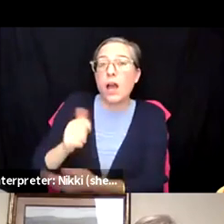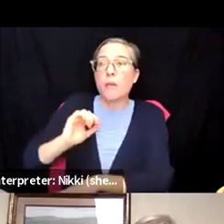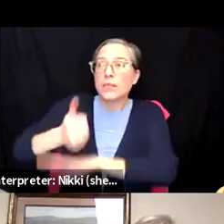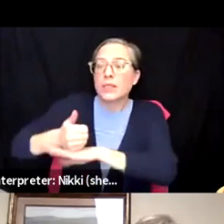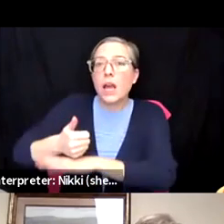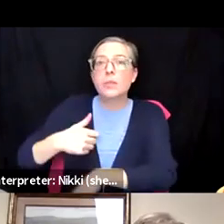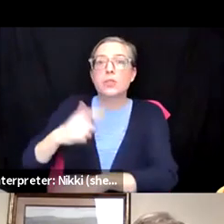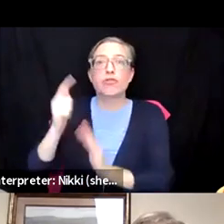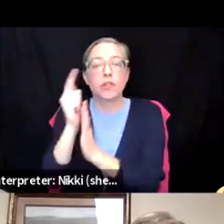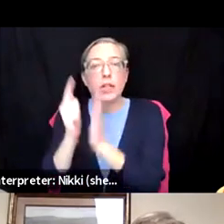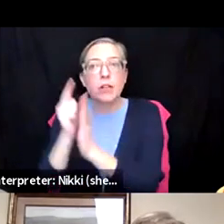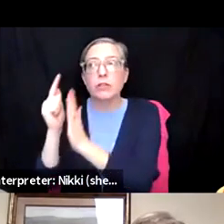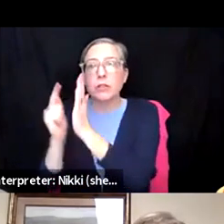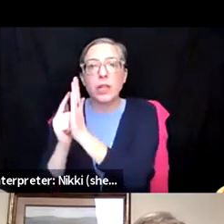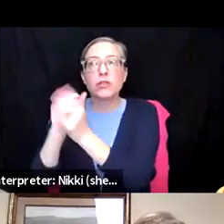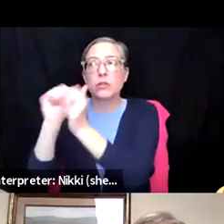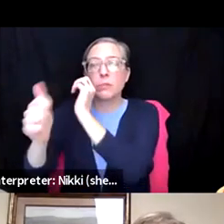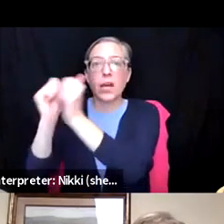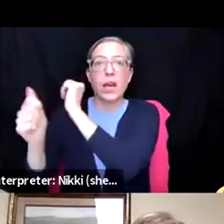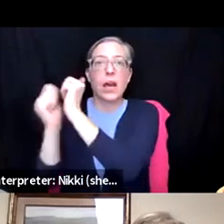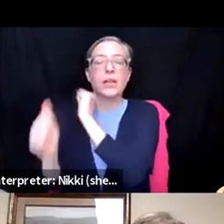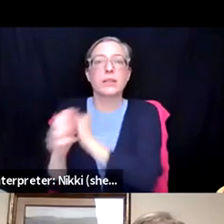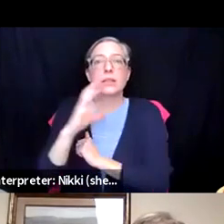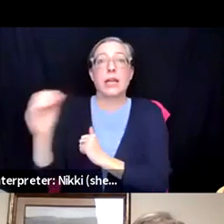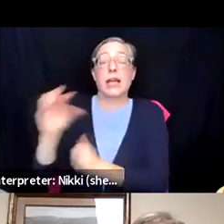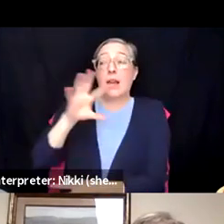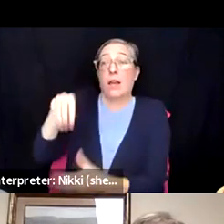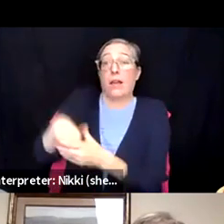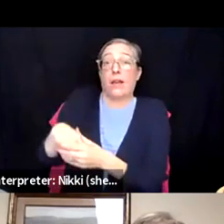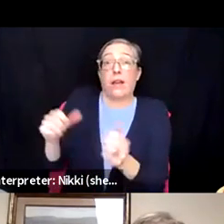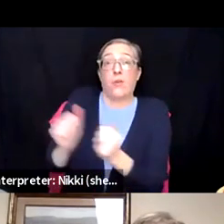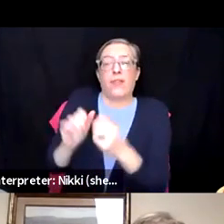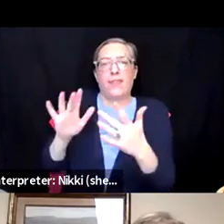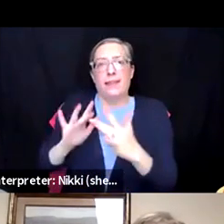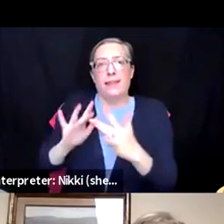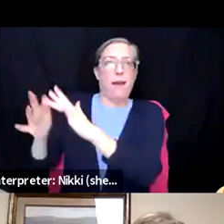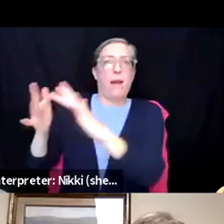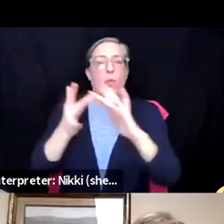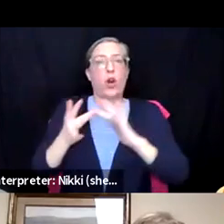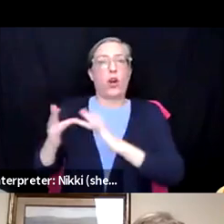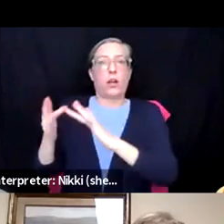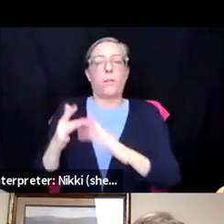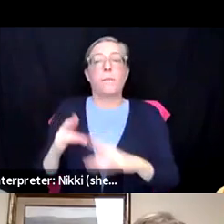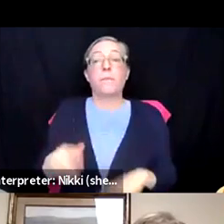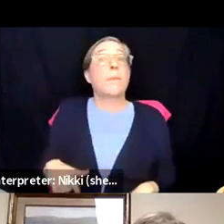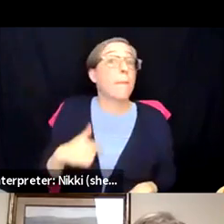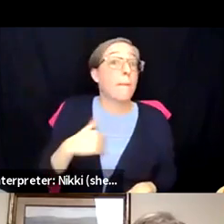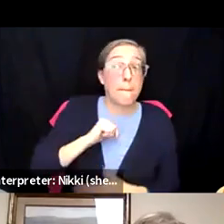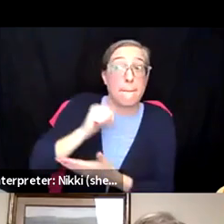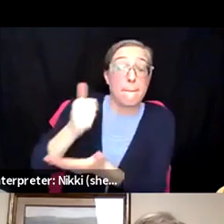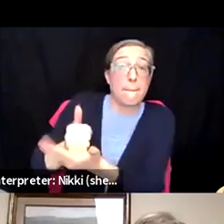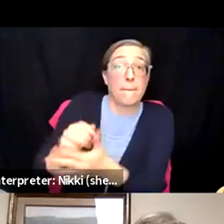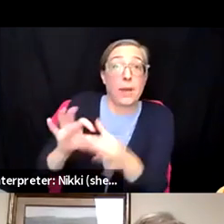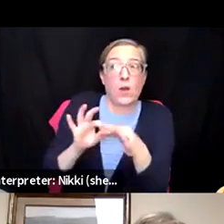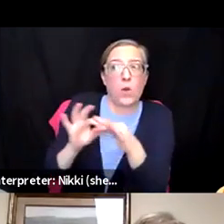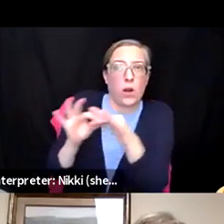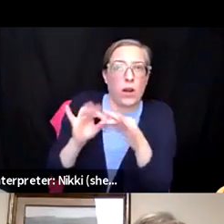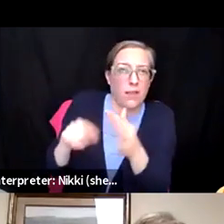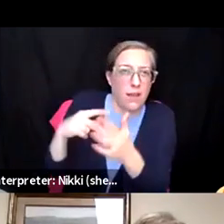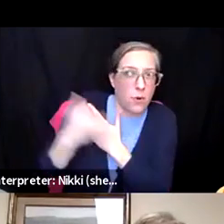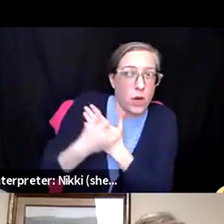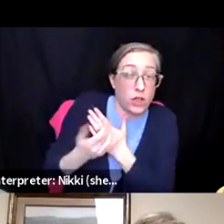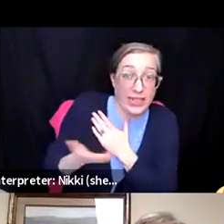and participating in the development of the network. I helped coordinate that project here. We now